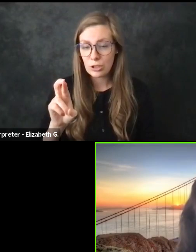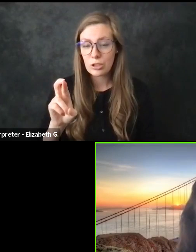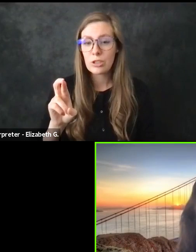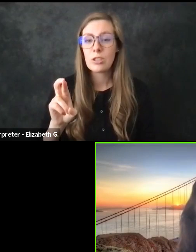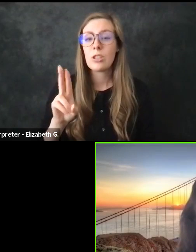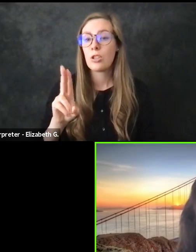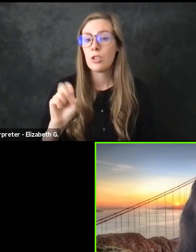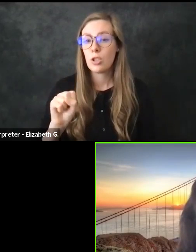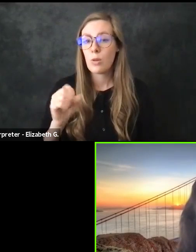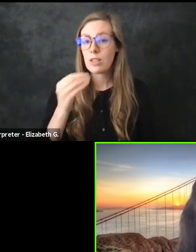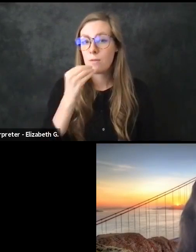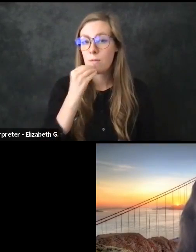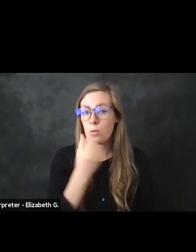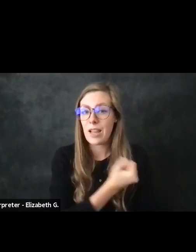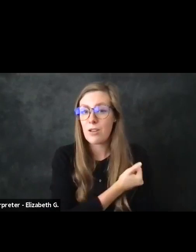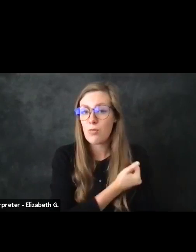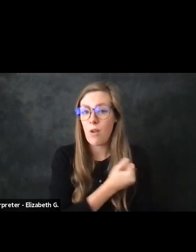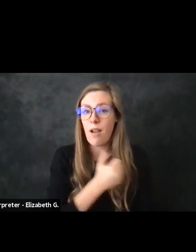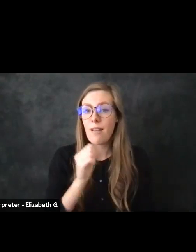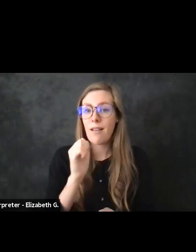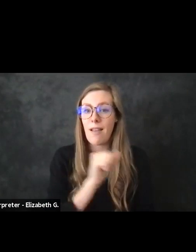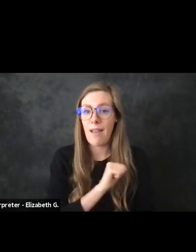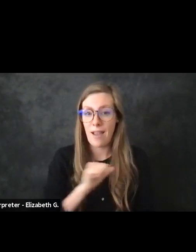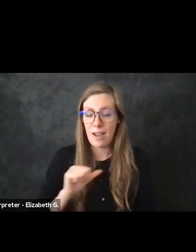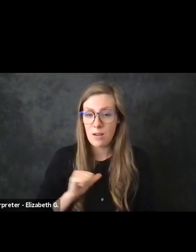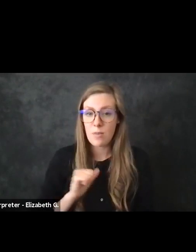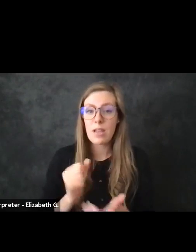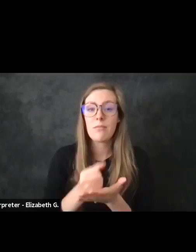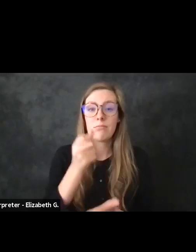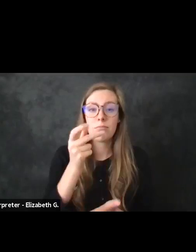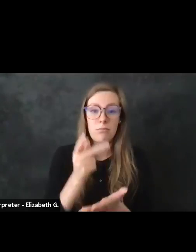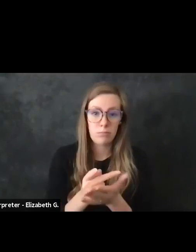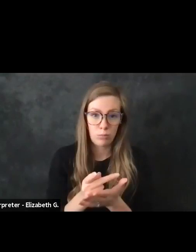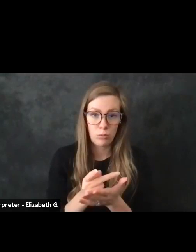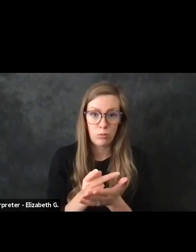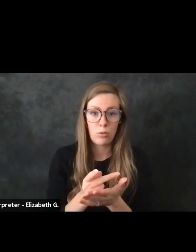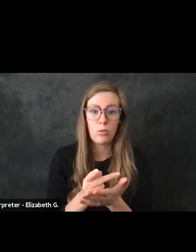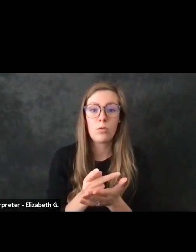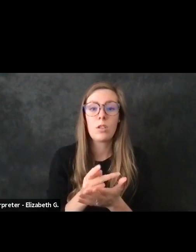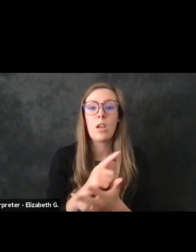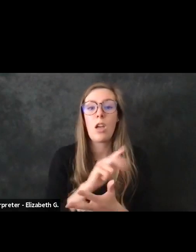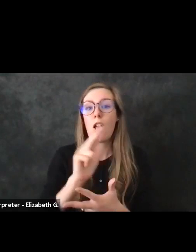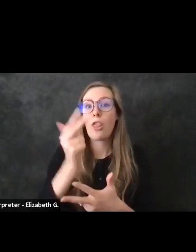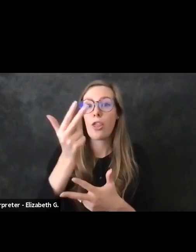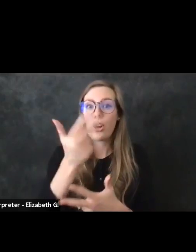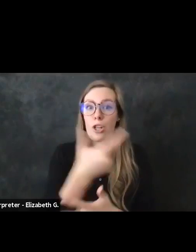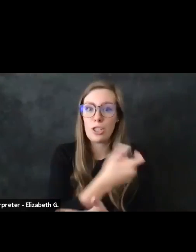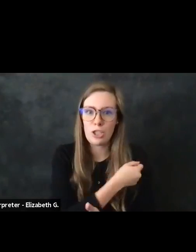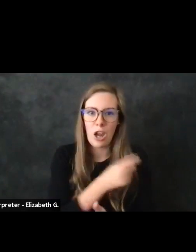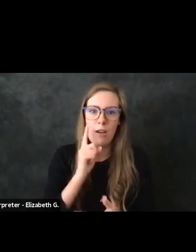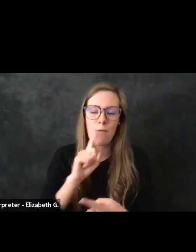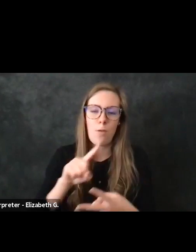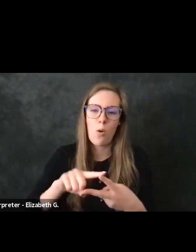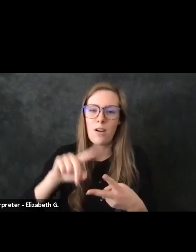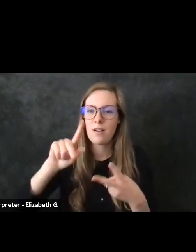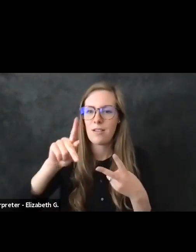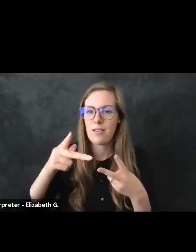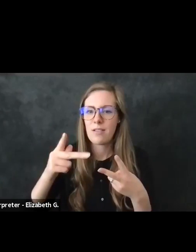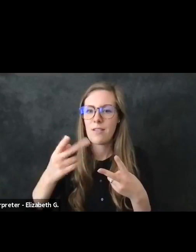Drug Administration last week authorized 3rd doses of both the Pfizer and Moderna coronavirus vaccines